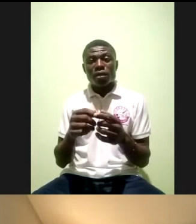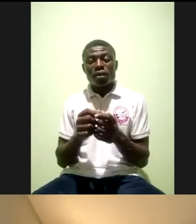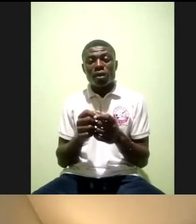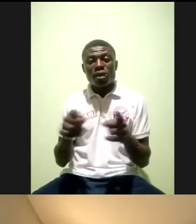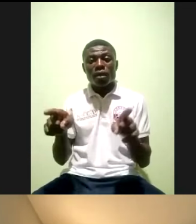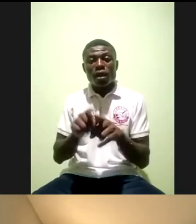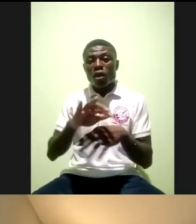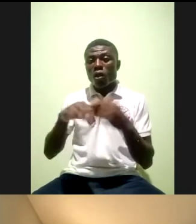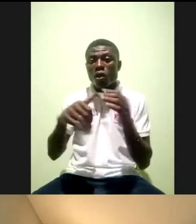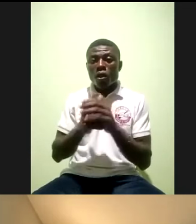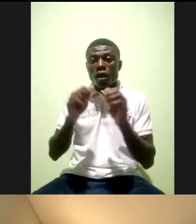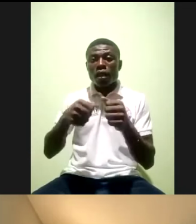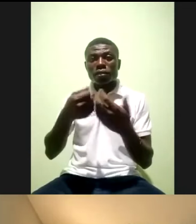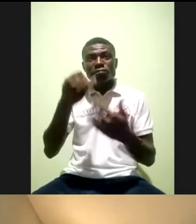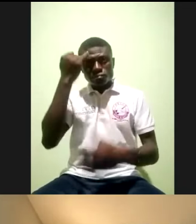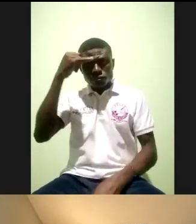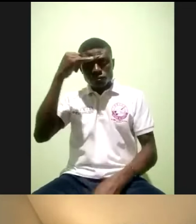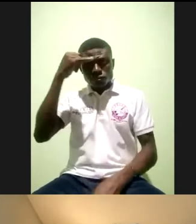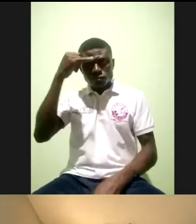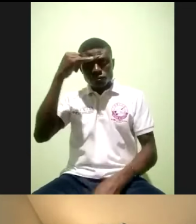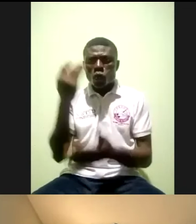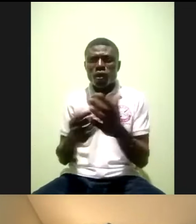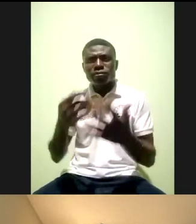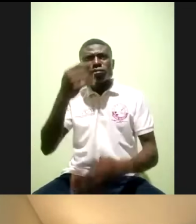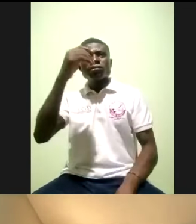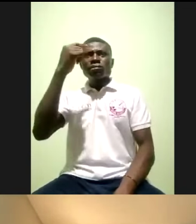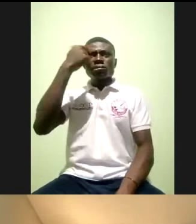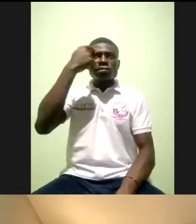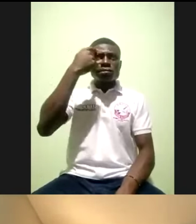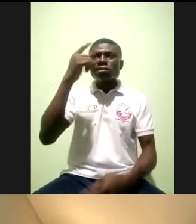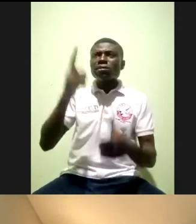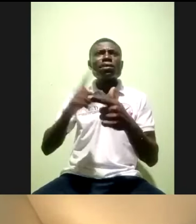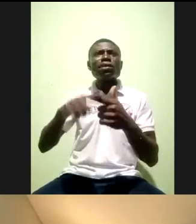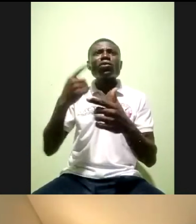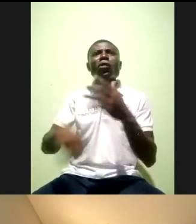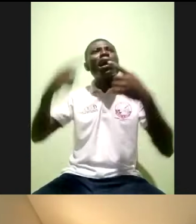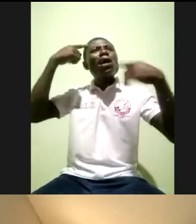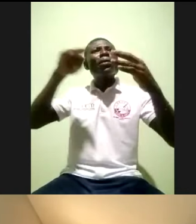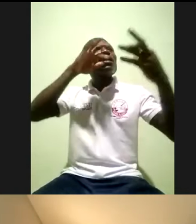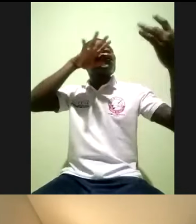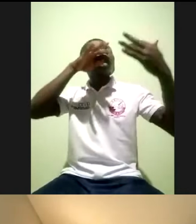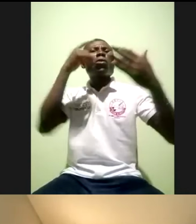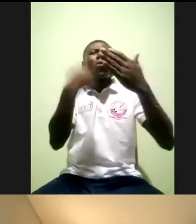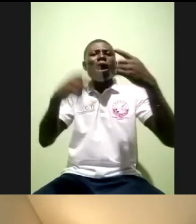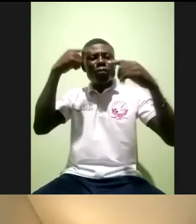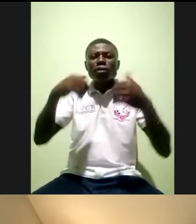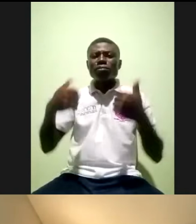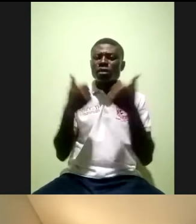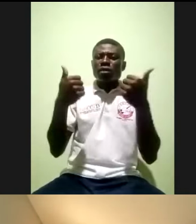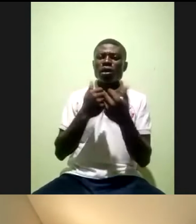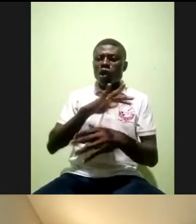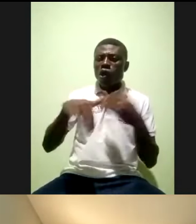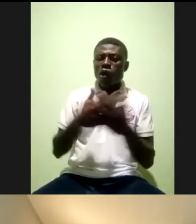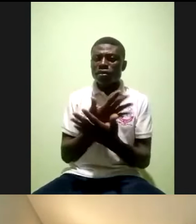imagine what could be the prediction, what could happen next, on the challenges with sequencing the whole